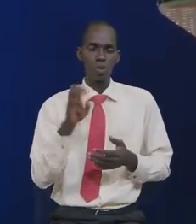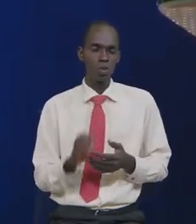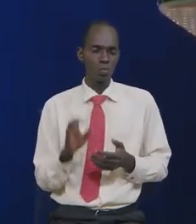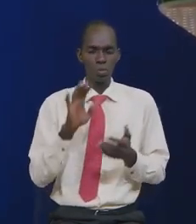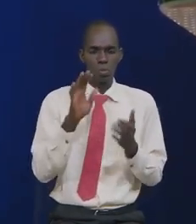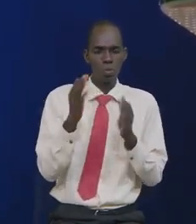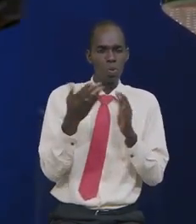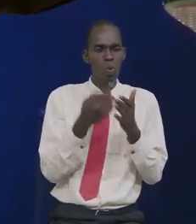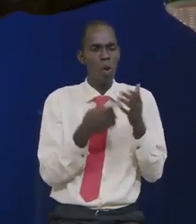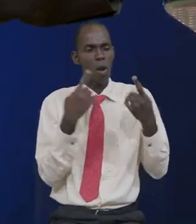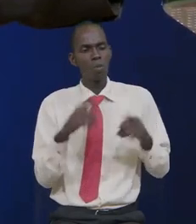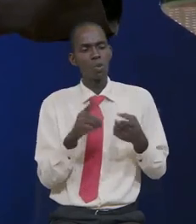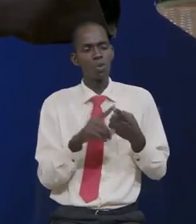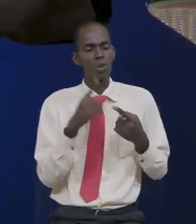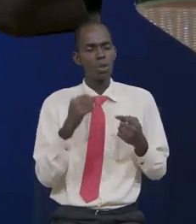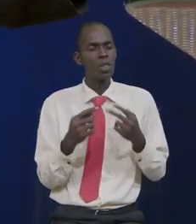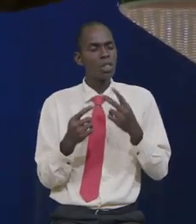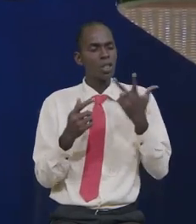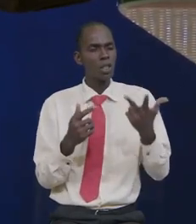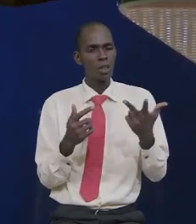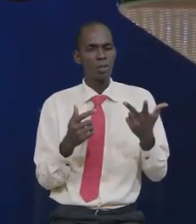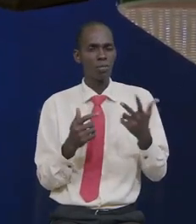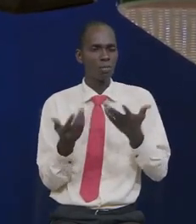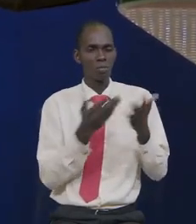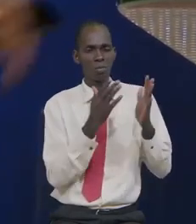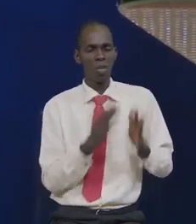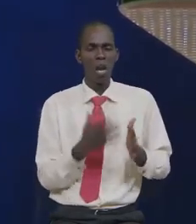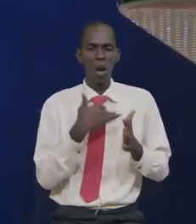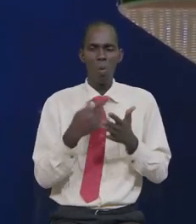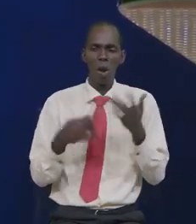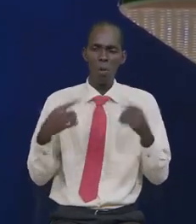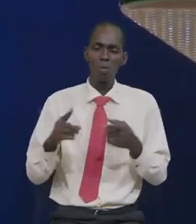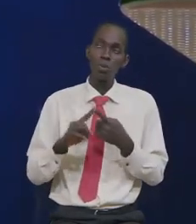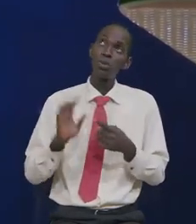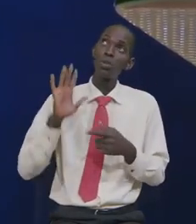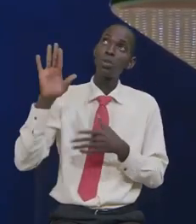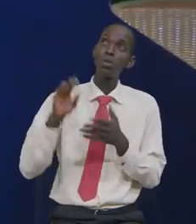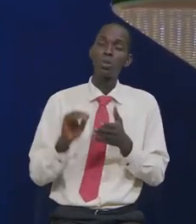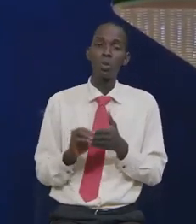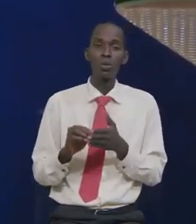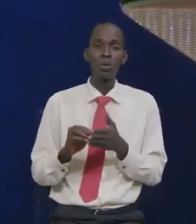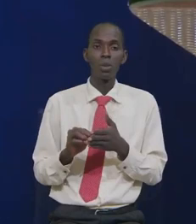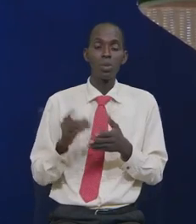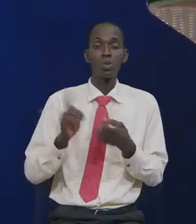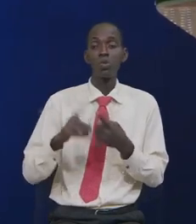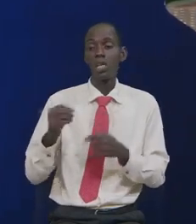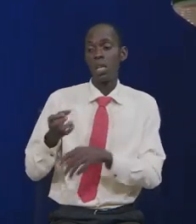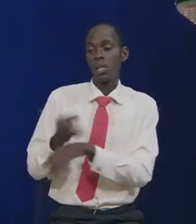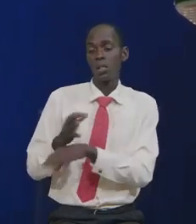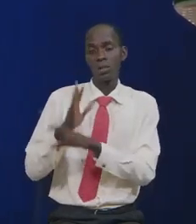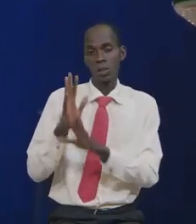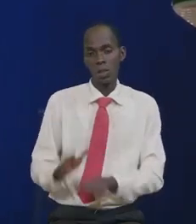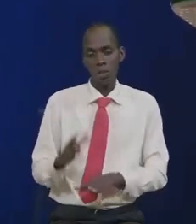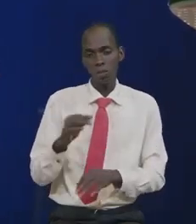Shadrach, Meshach, and Abednego, and what happened to his own counselors that threw them there. You could tell that these were